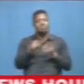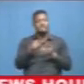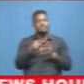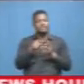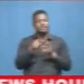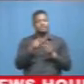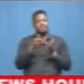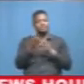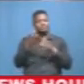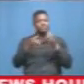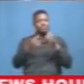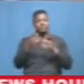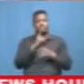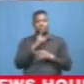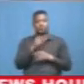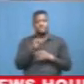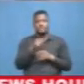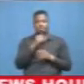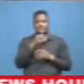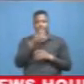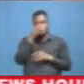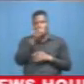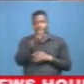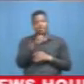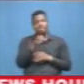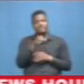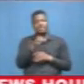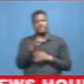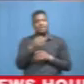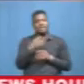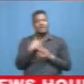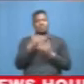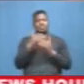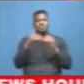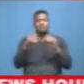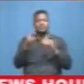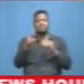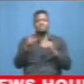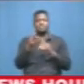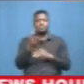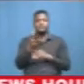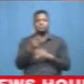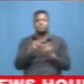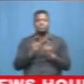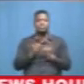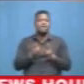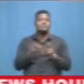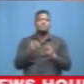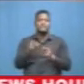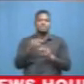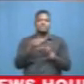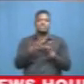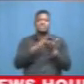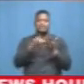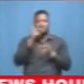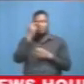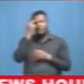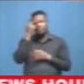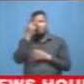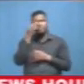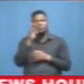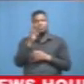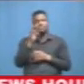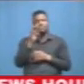being tried. Bear in mind that this is a criminal trial. Your liberties are at stake. So rushing this case for the sole purpose